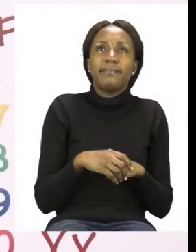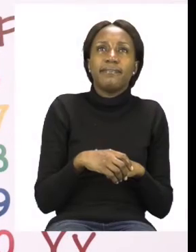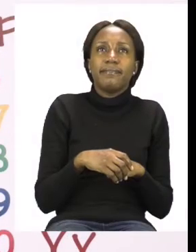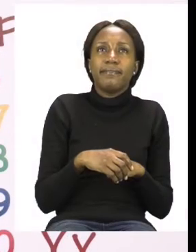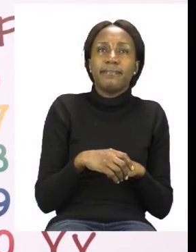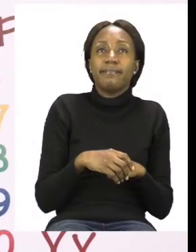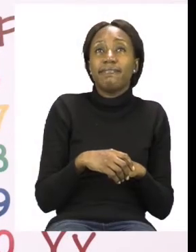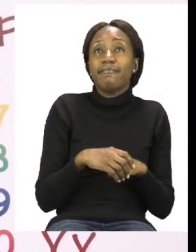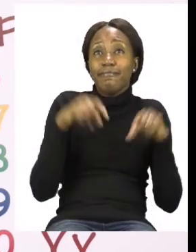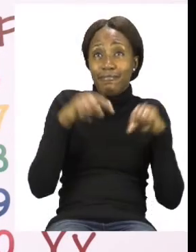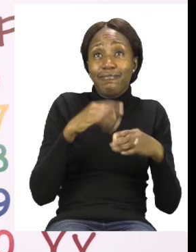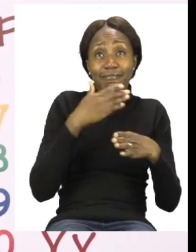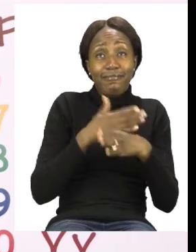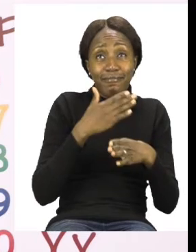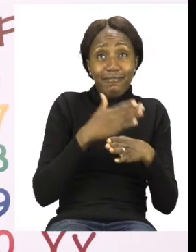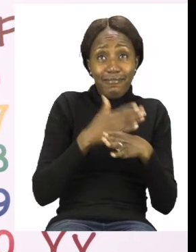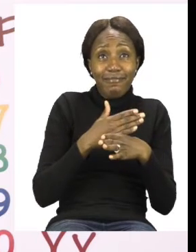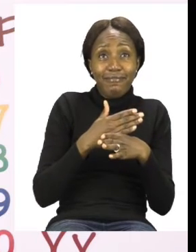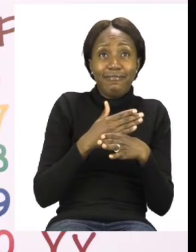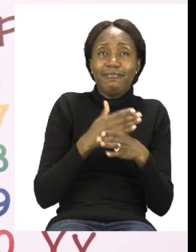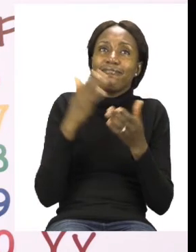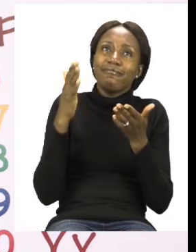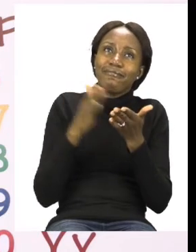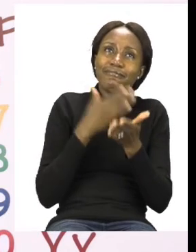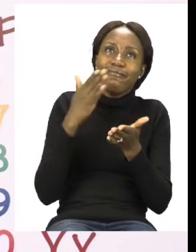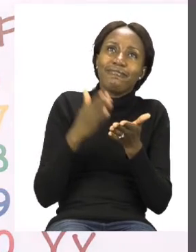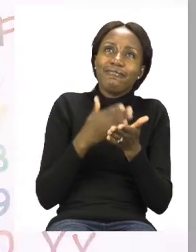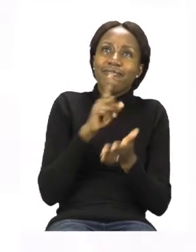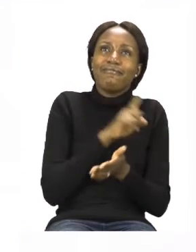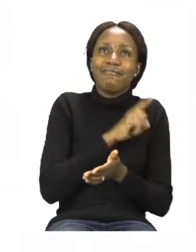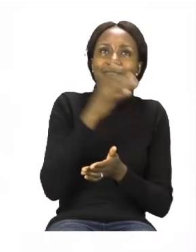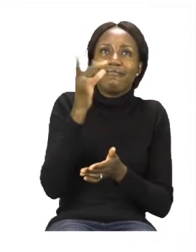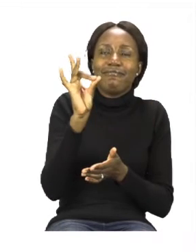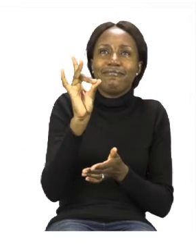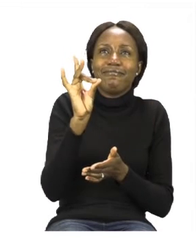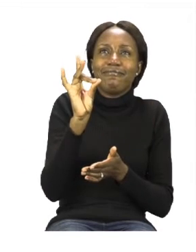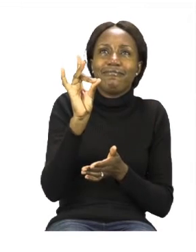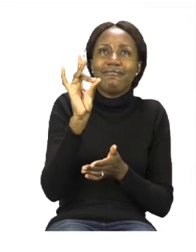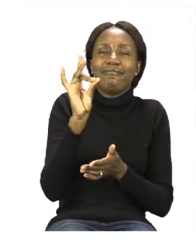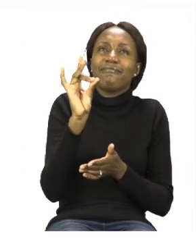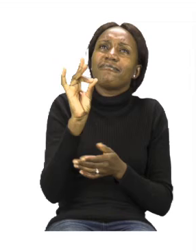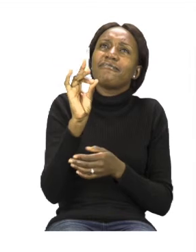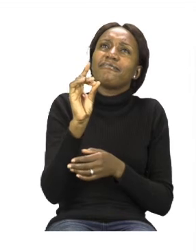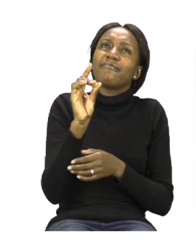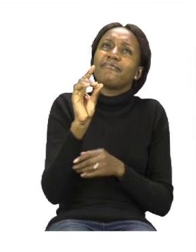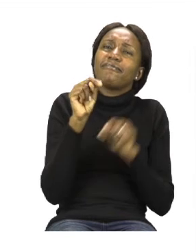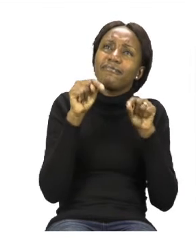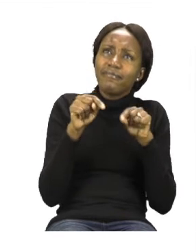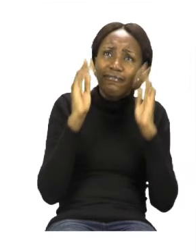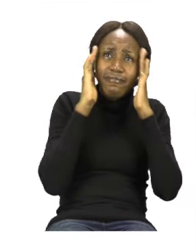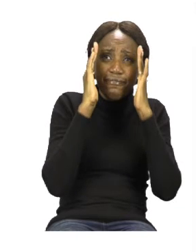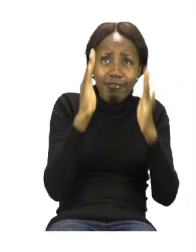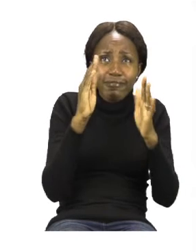For our exercise now, boys and girls, let's all turn to page 18. On page 18, we are going to be doing the